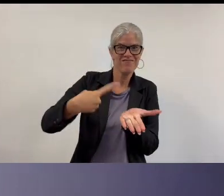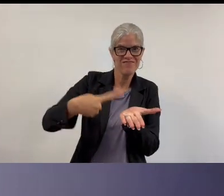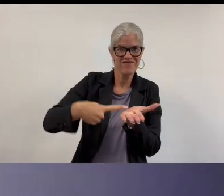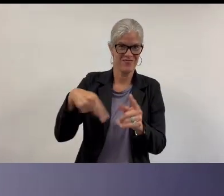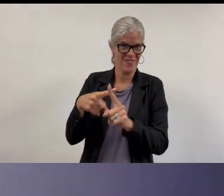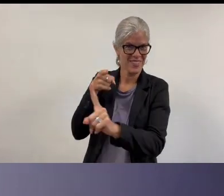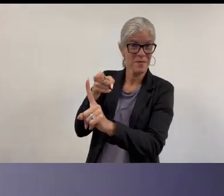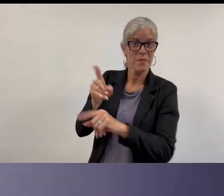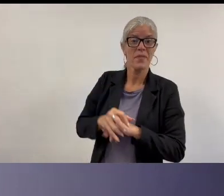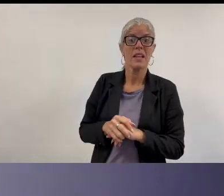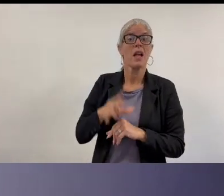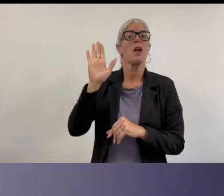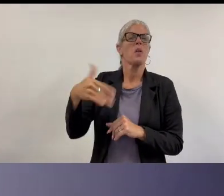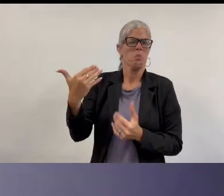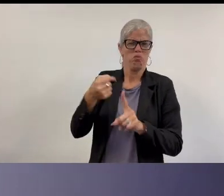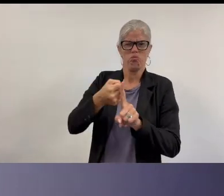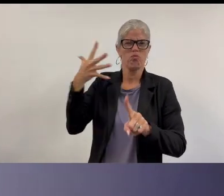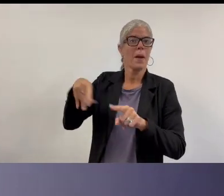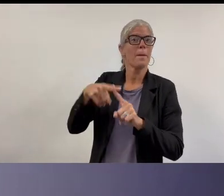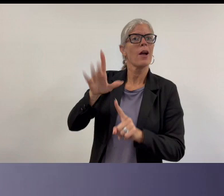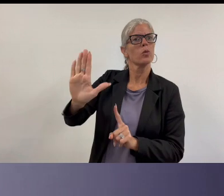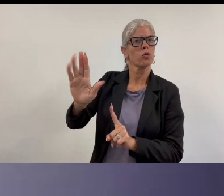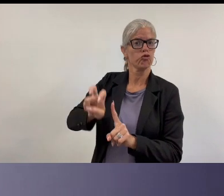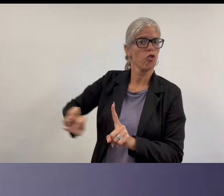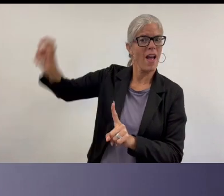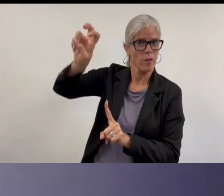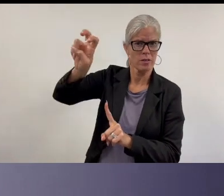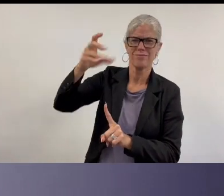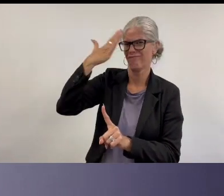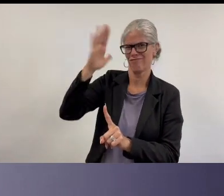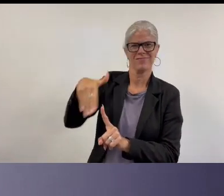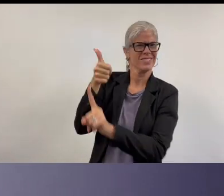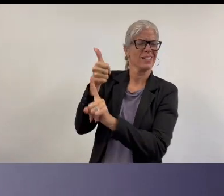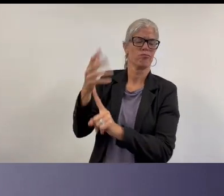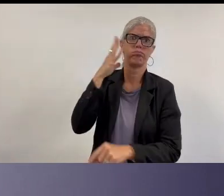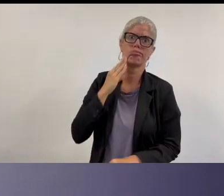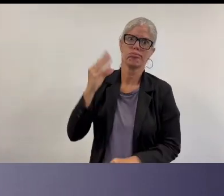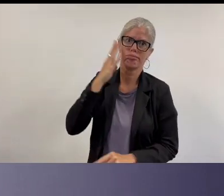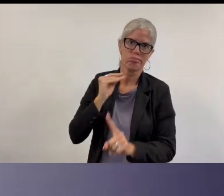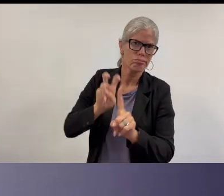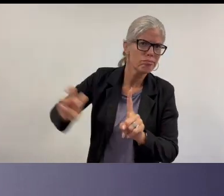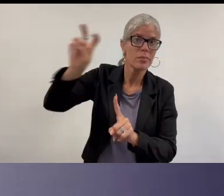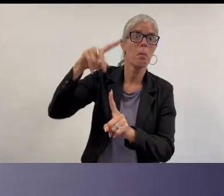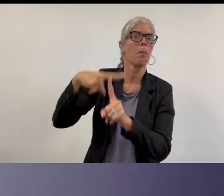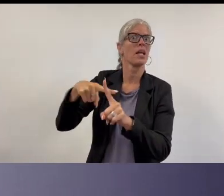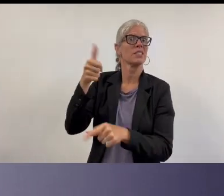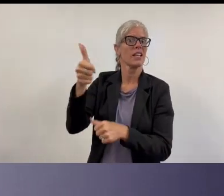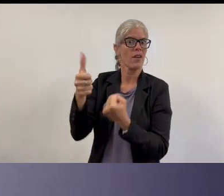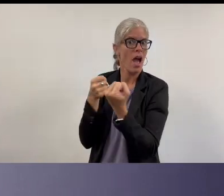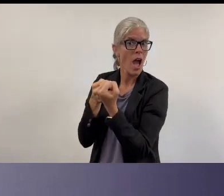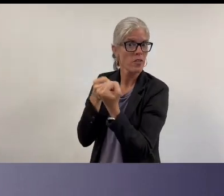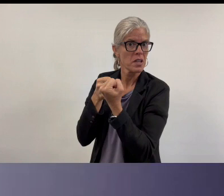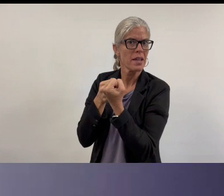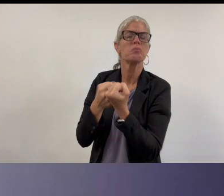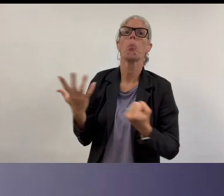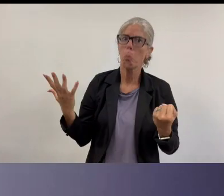about travel because he's an experienced traveler, but he's also an advocate. So we'd like to delve into that, and